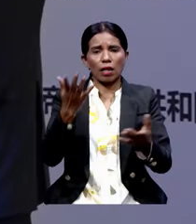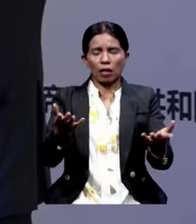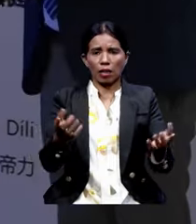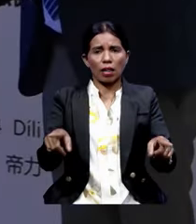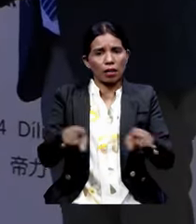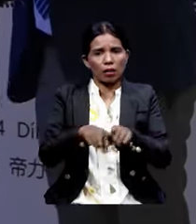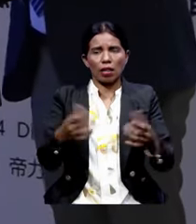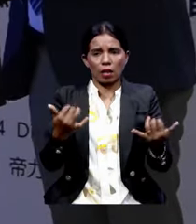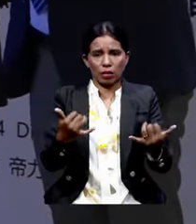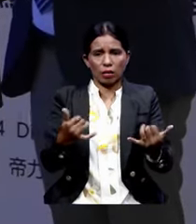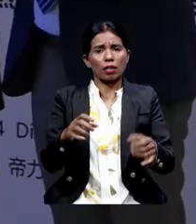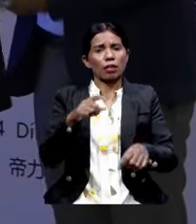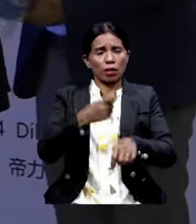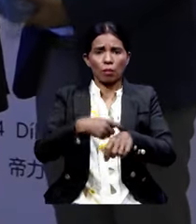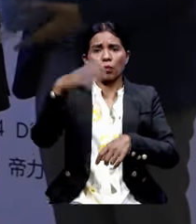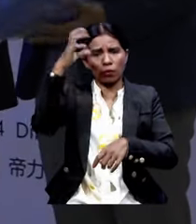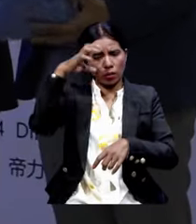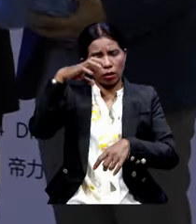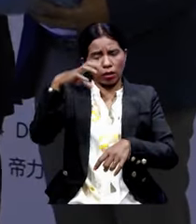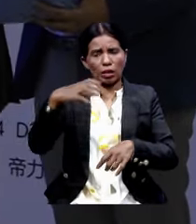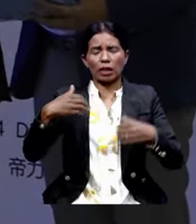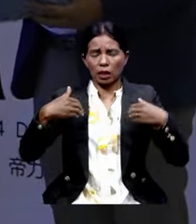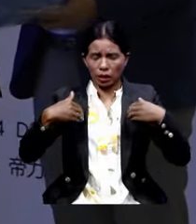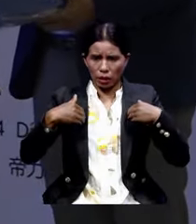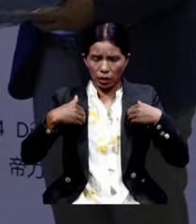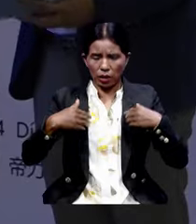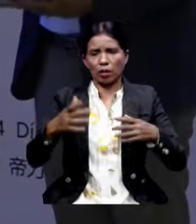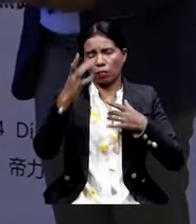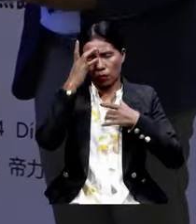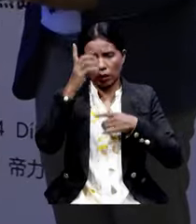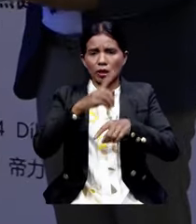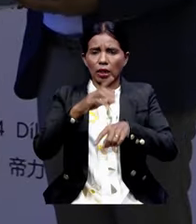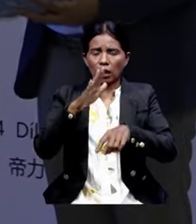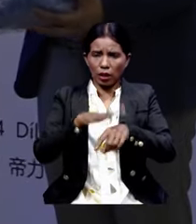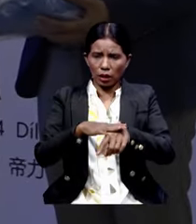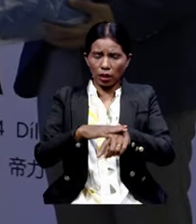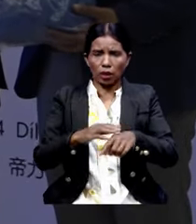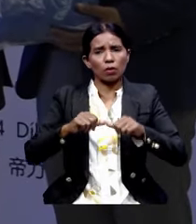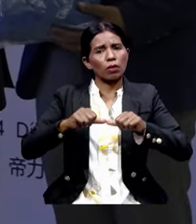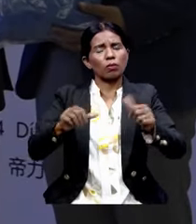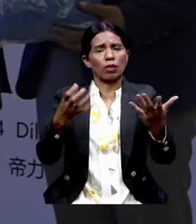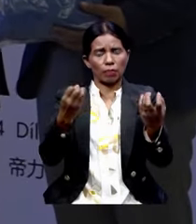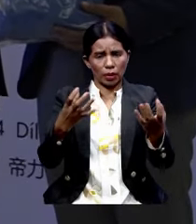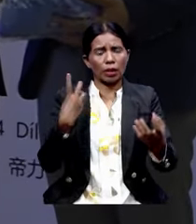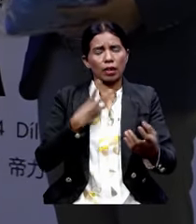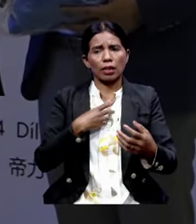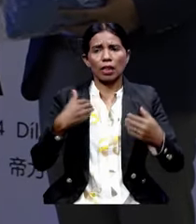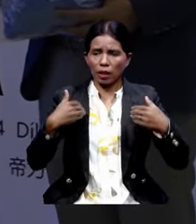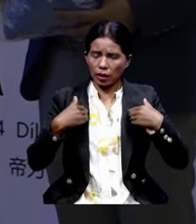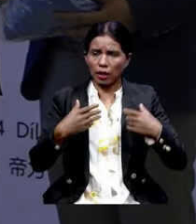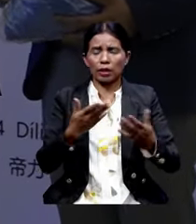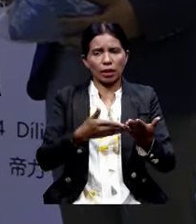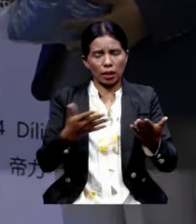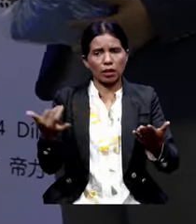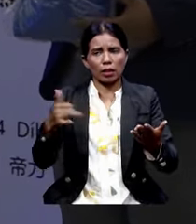tempo udang ya proprio caso ne saia va bebe ita spera kata ko equipamento ser ne be ia ita se distribui